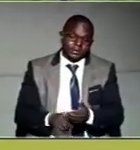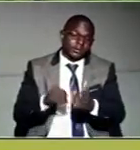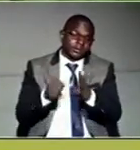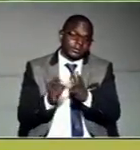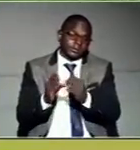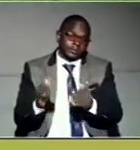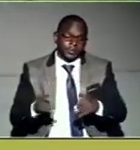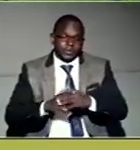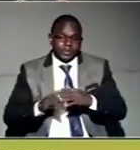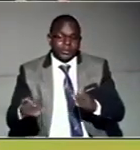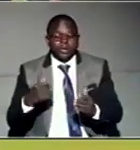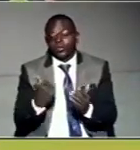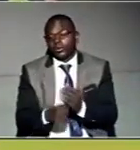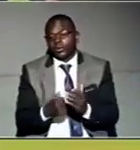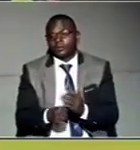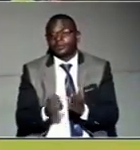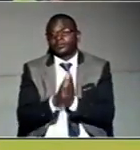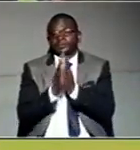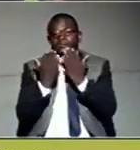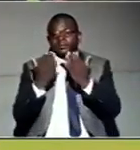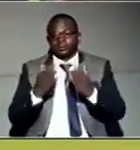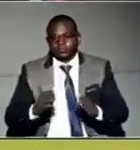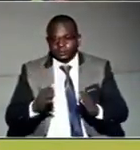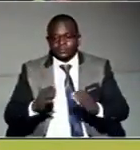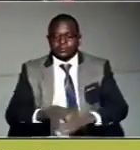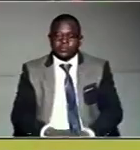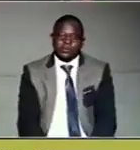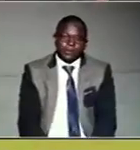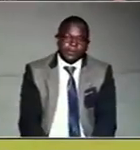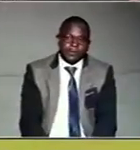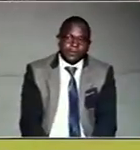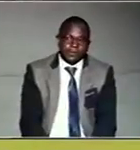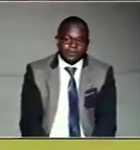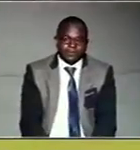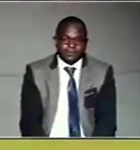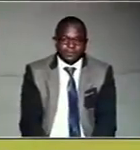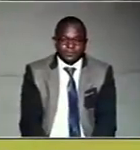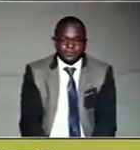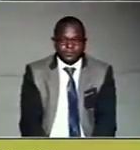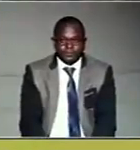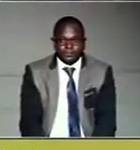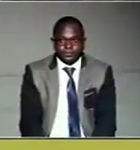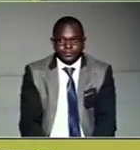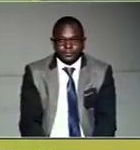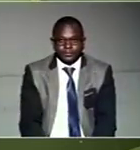to the refugee crisis. Henry Okrut, UBC. Honorable members of parliament,